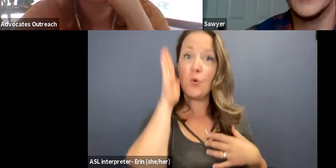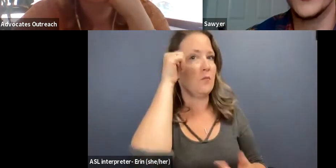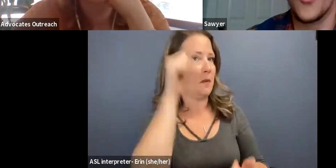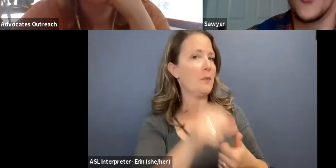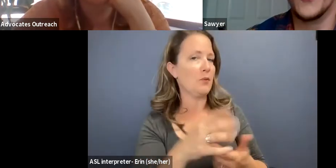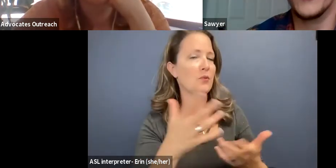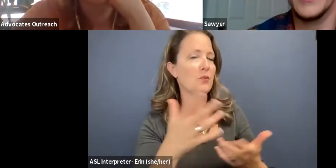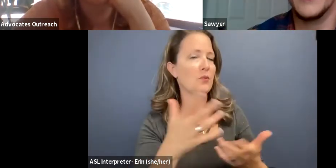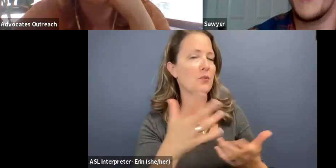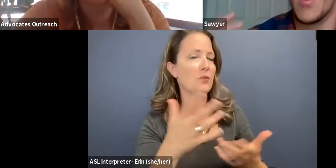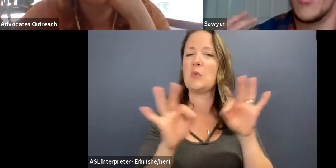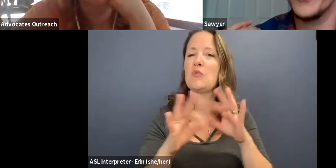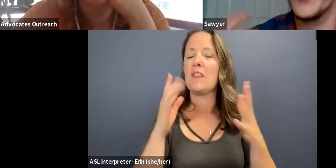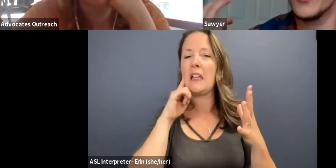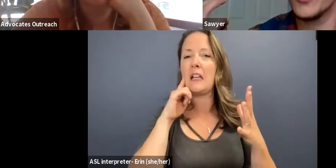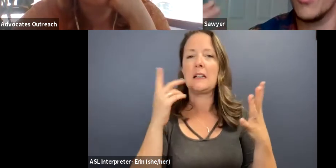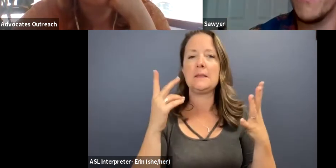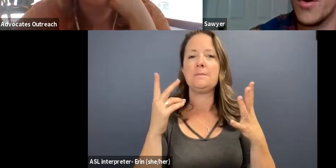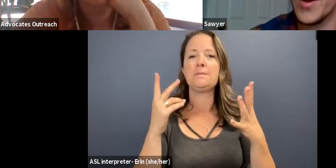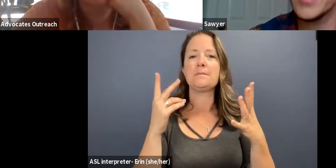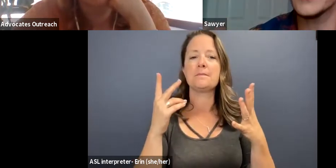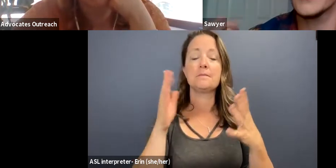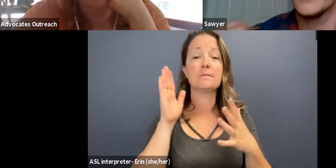right now if you want to take a look.